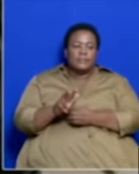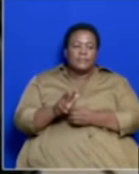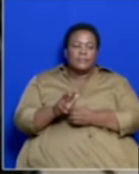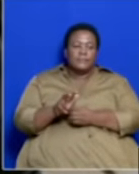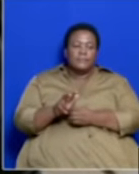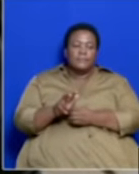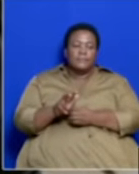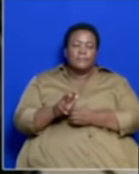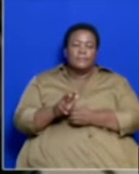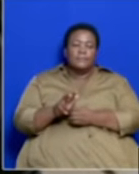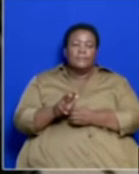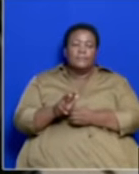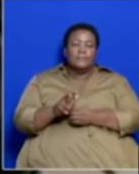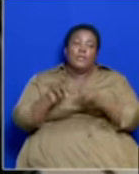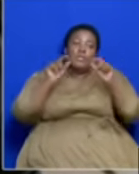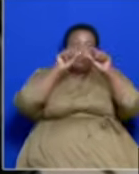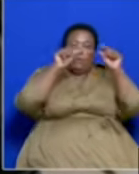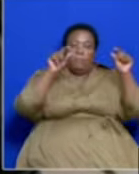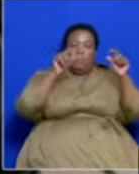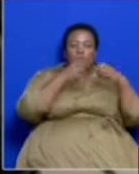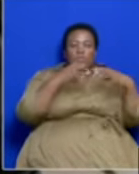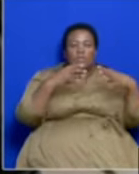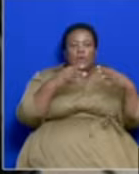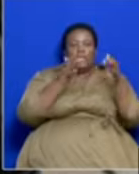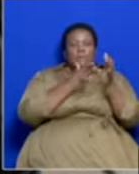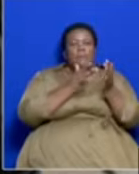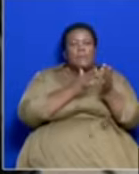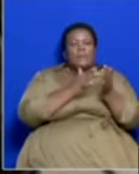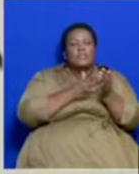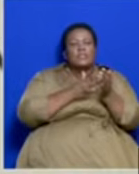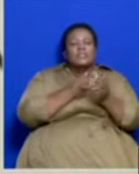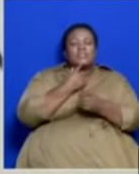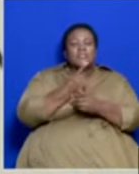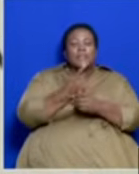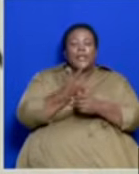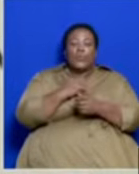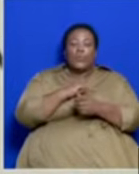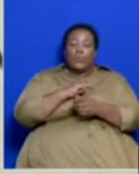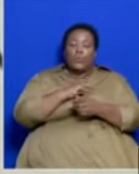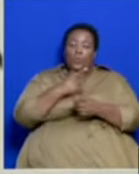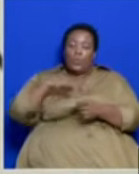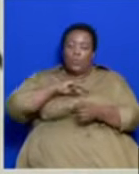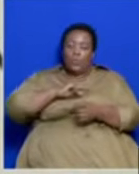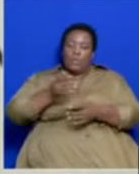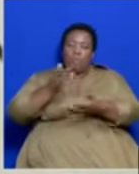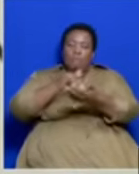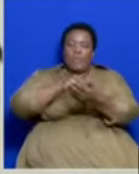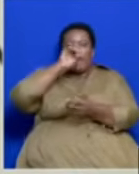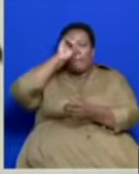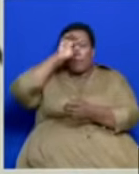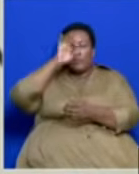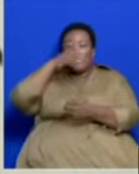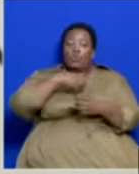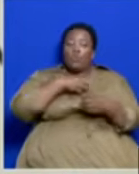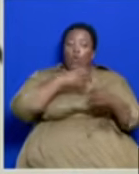start of the page reads, we reached Boksburg where the owner of the load, who gave proof of ownership